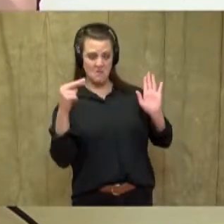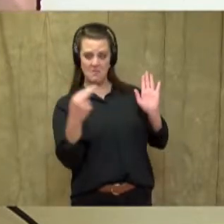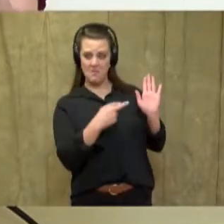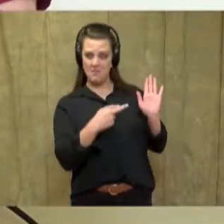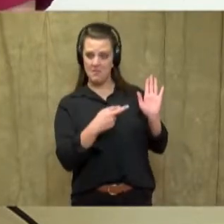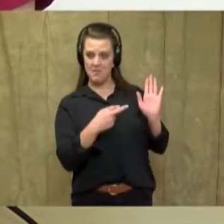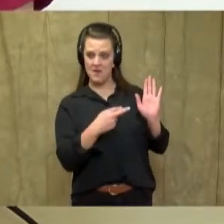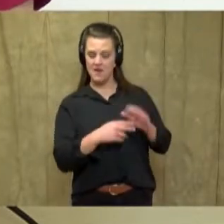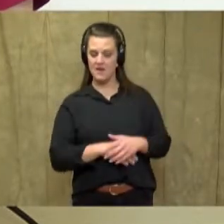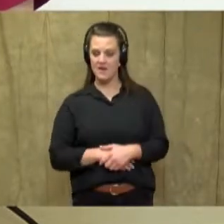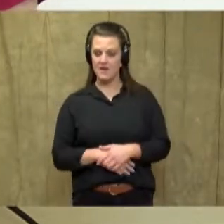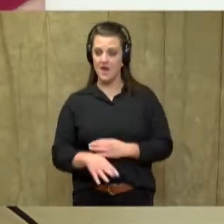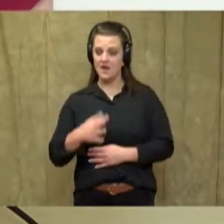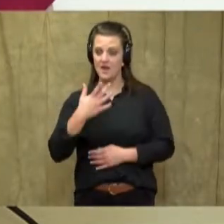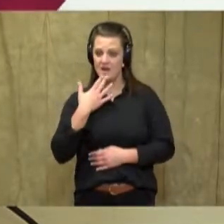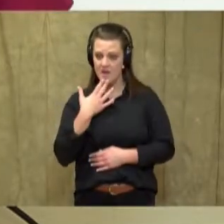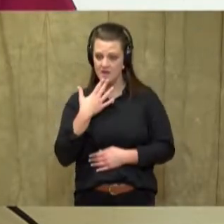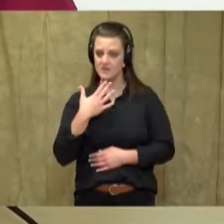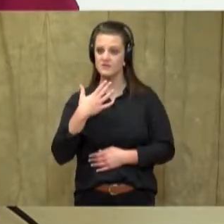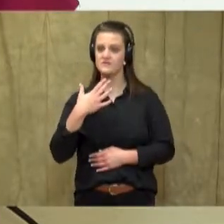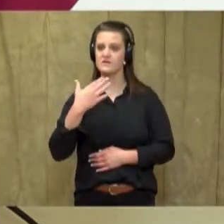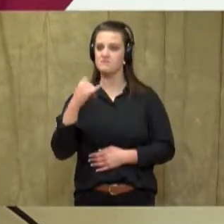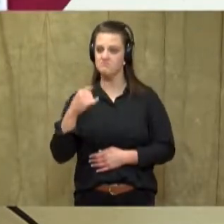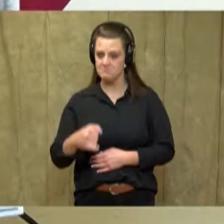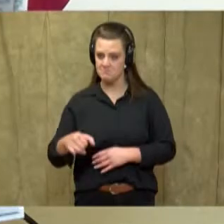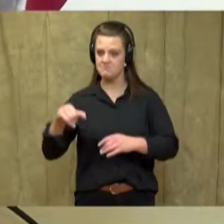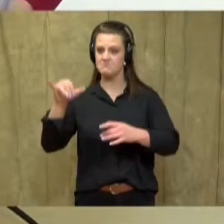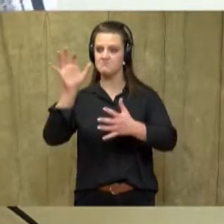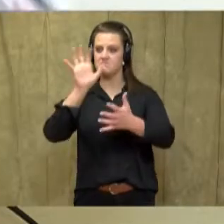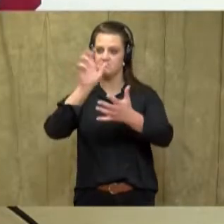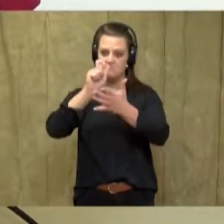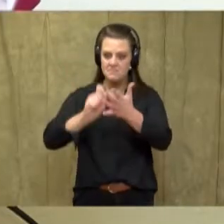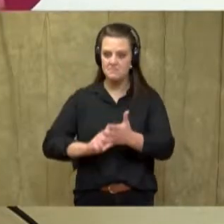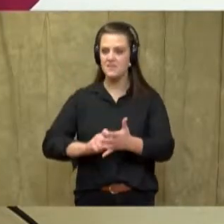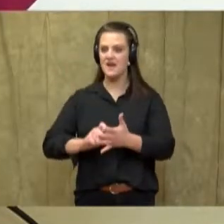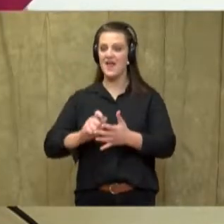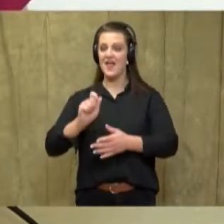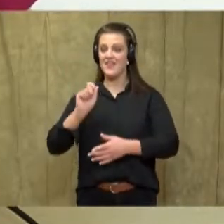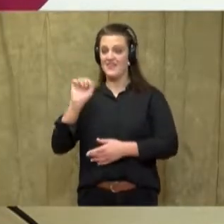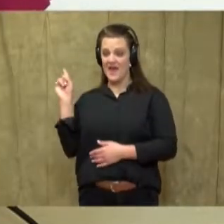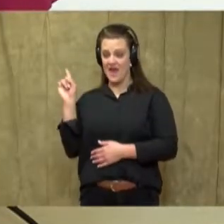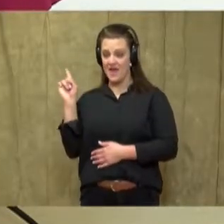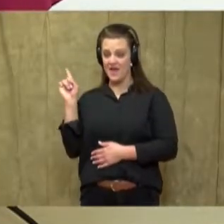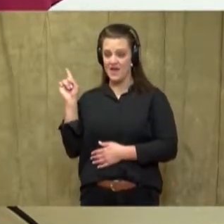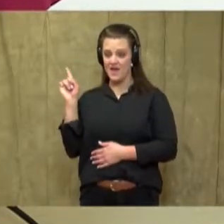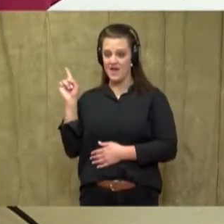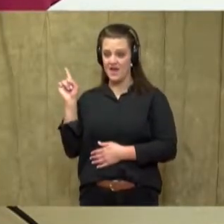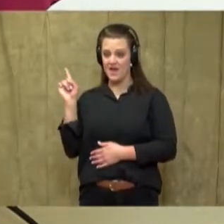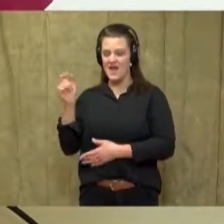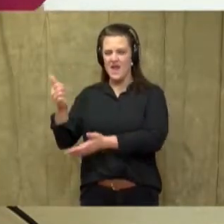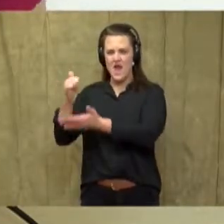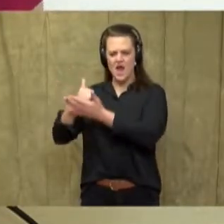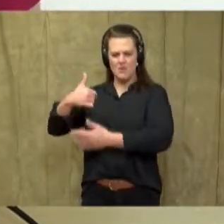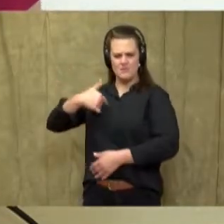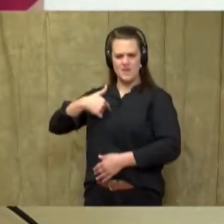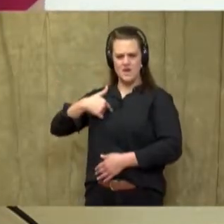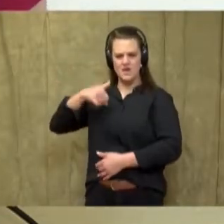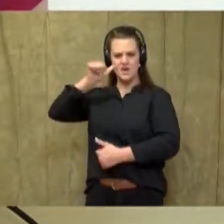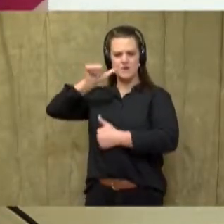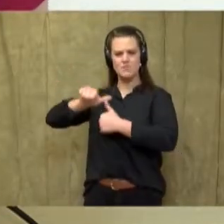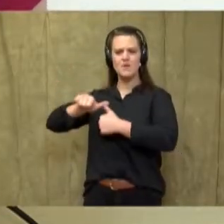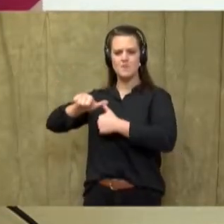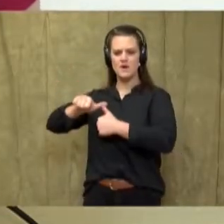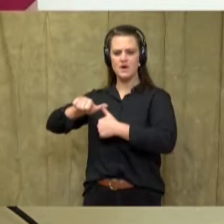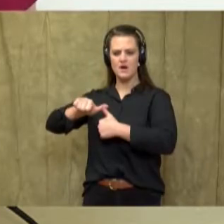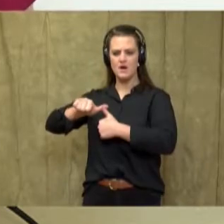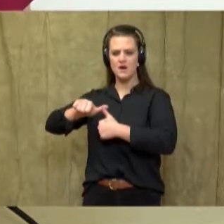all the different colors? And yes, boys and girls, and that's for you. I did that to help remind me. So if I'm